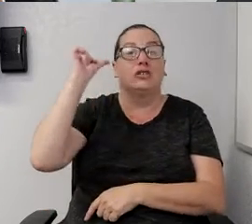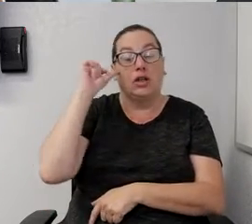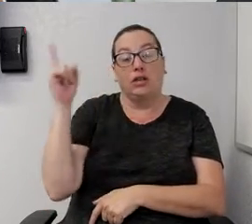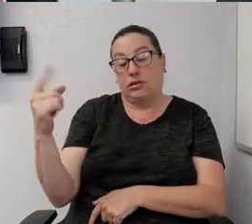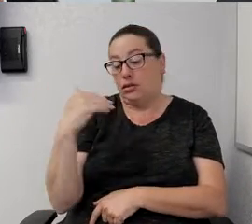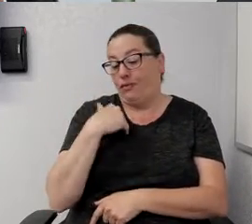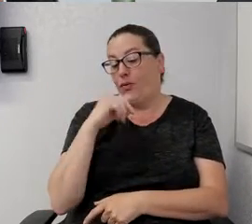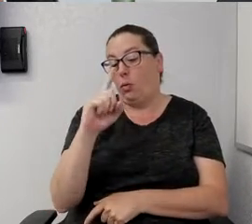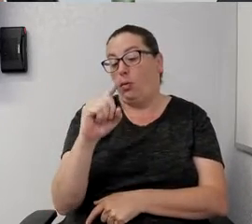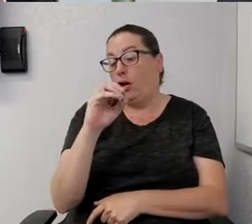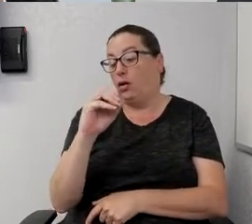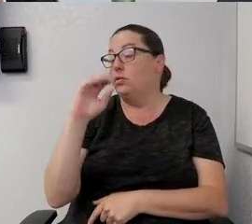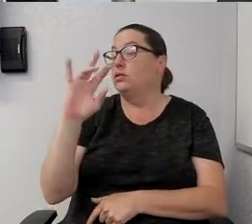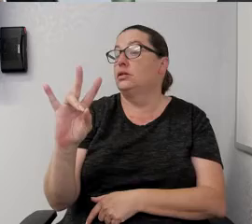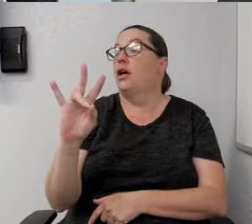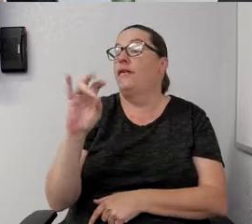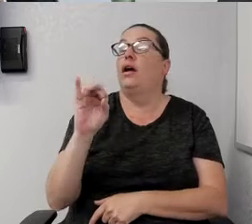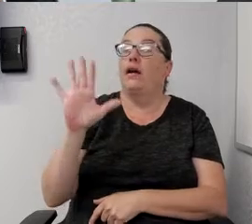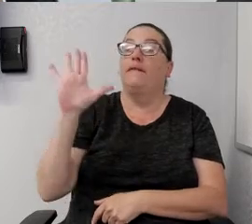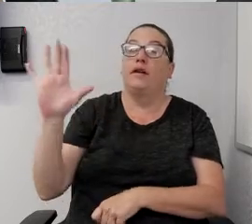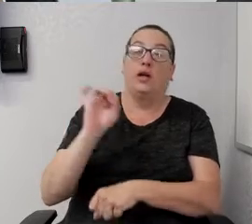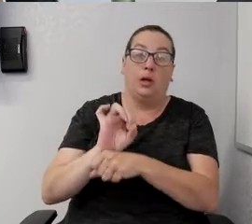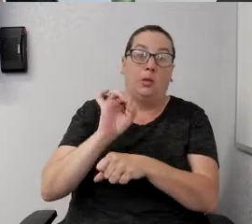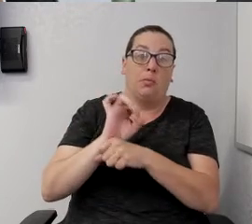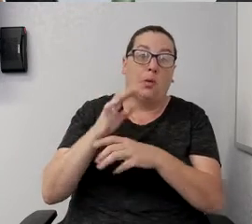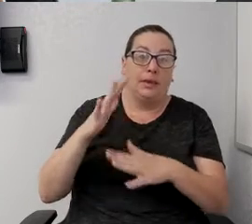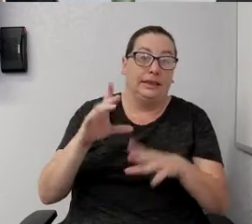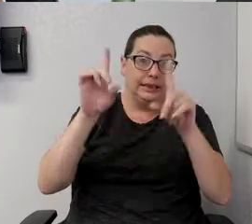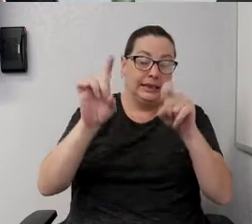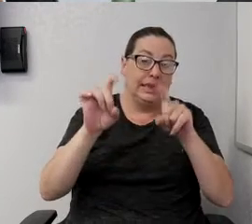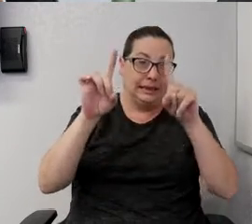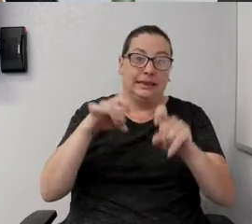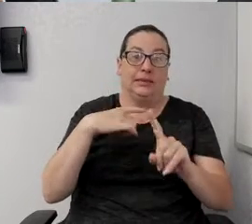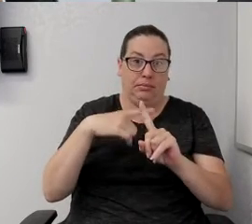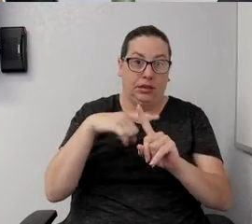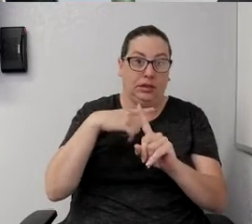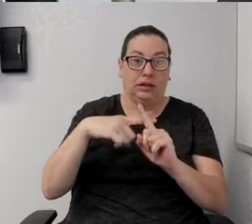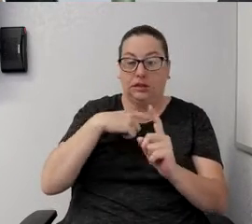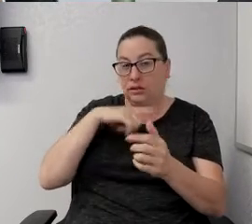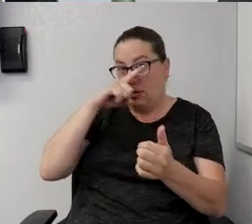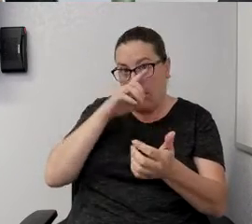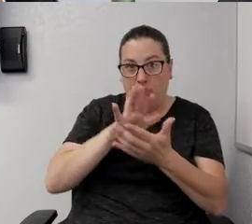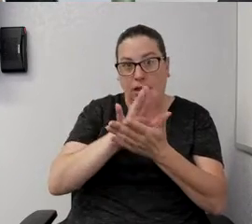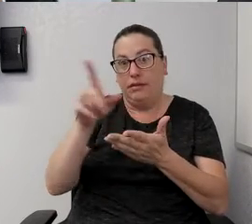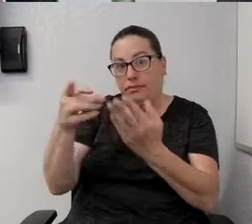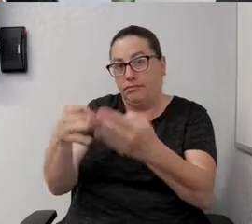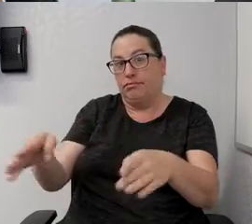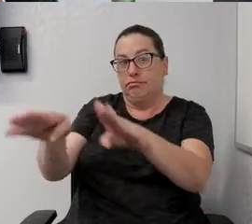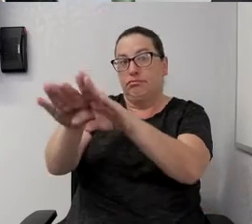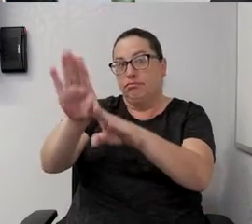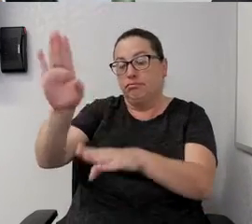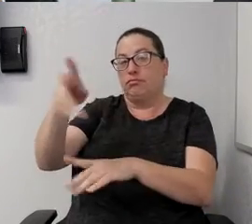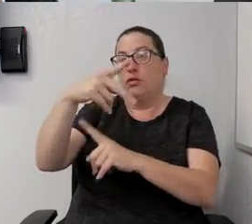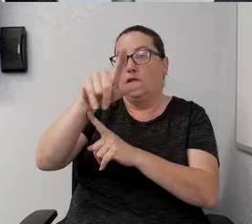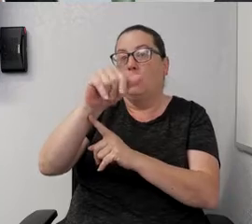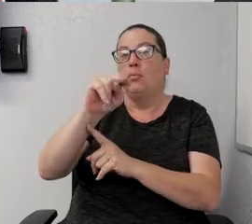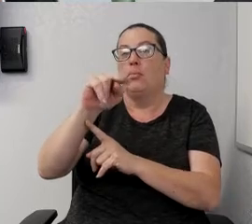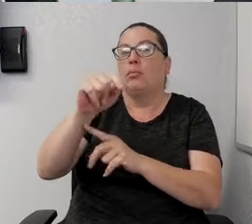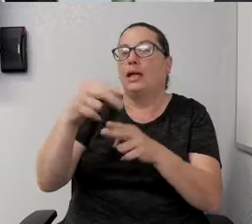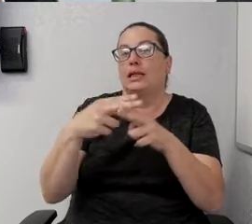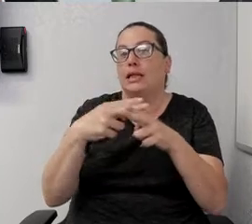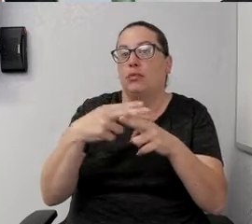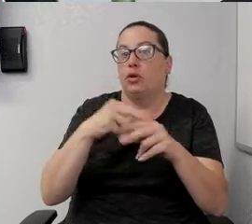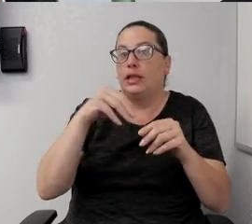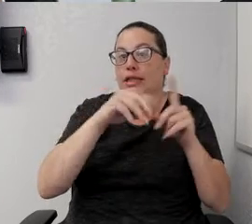their employees that have tested positive. I believe they closed their plant temporarily in Dinuba. I'm not certain